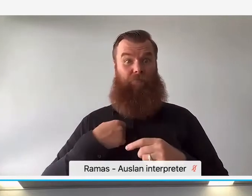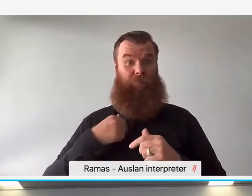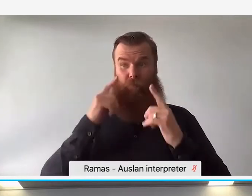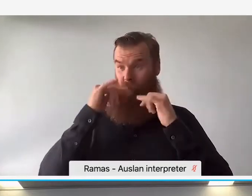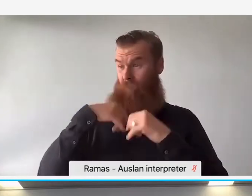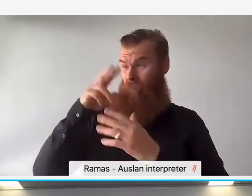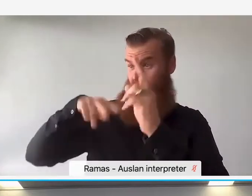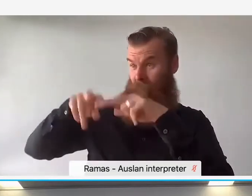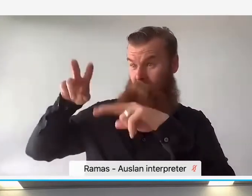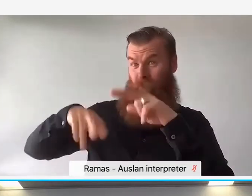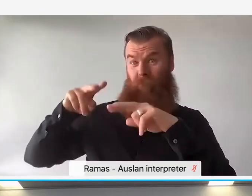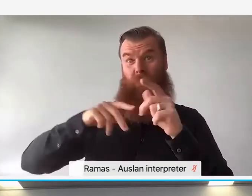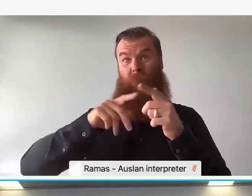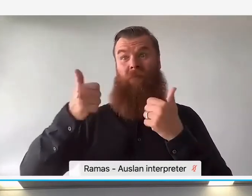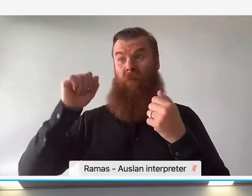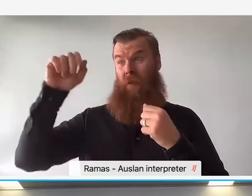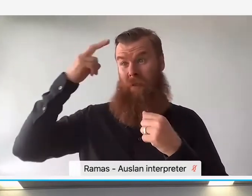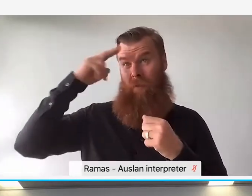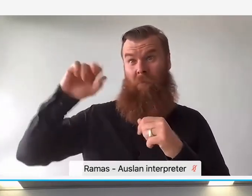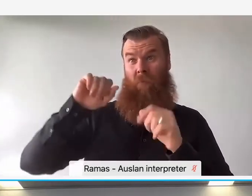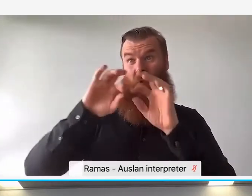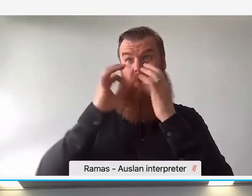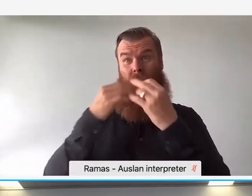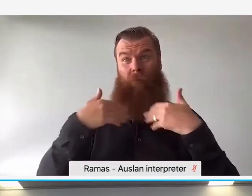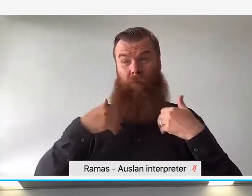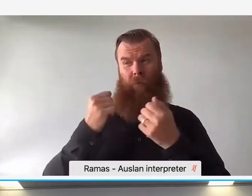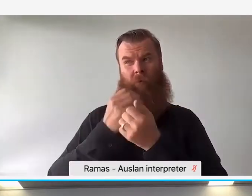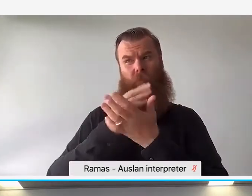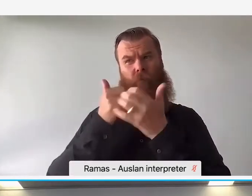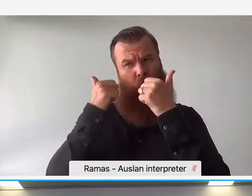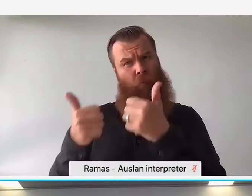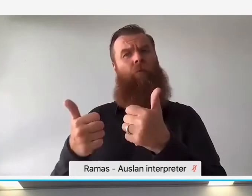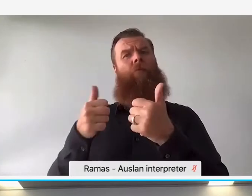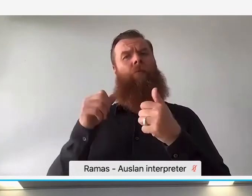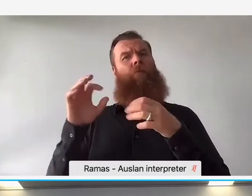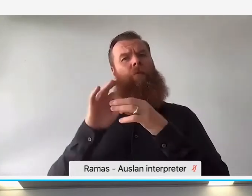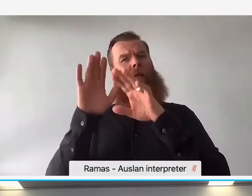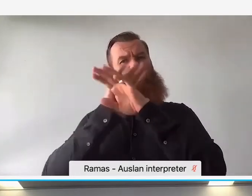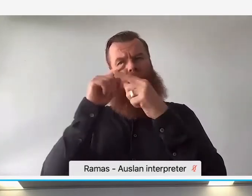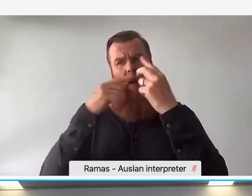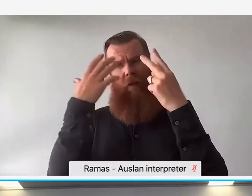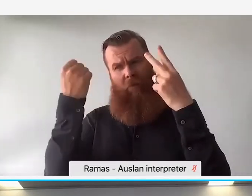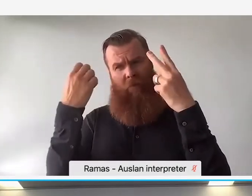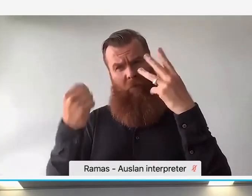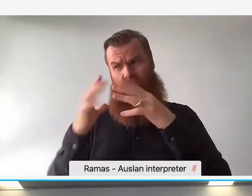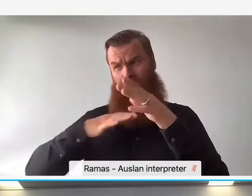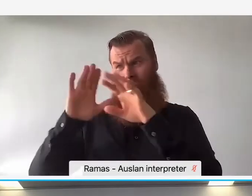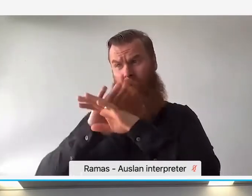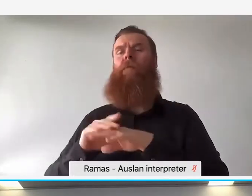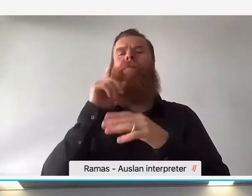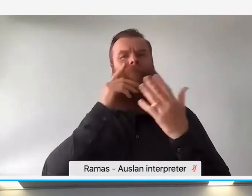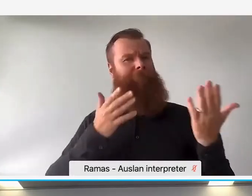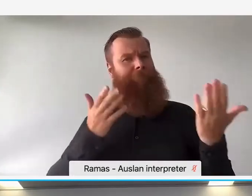overall business to ensure that you have the capacity to meet the requirements of the scheme. This also can include site visits